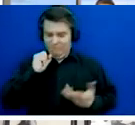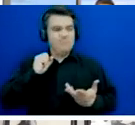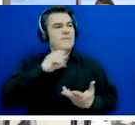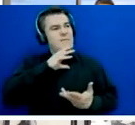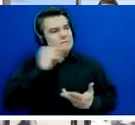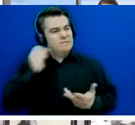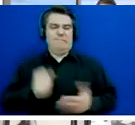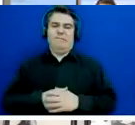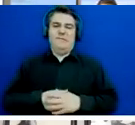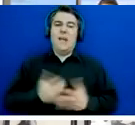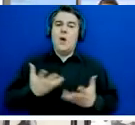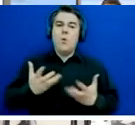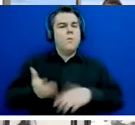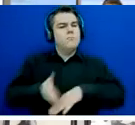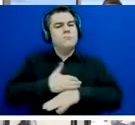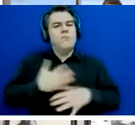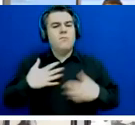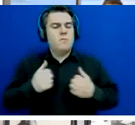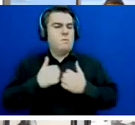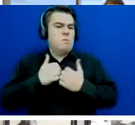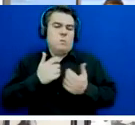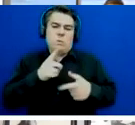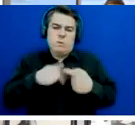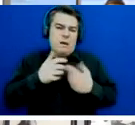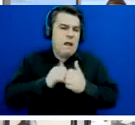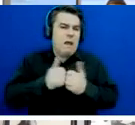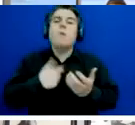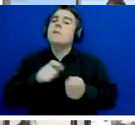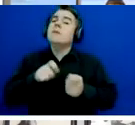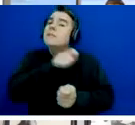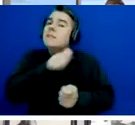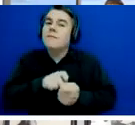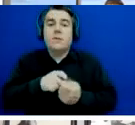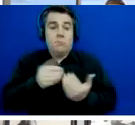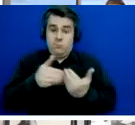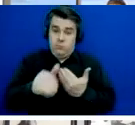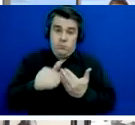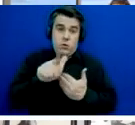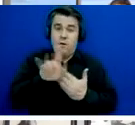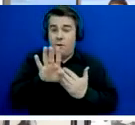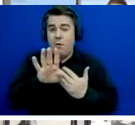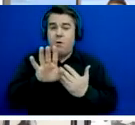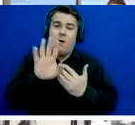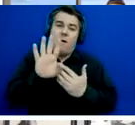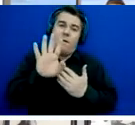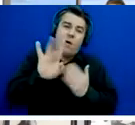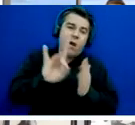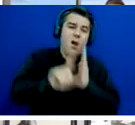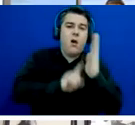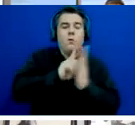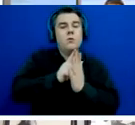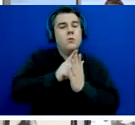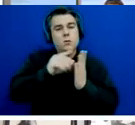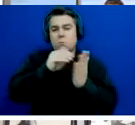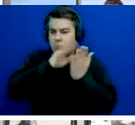at to feel better? Be specific about those. So I would do that in the next 24, 48 hours. Sit down, write out your goals, and put them